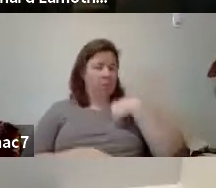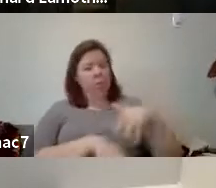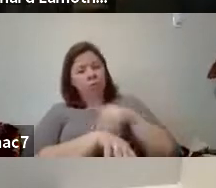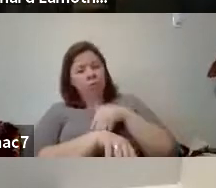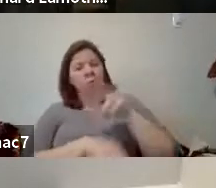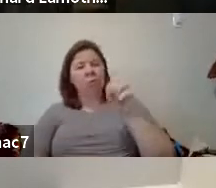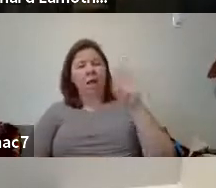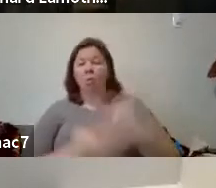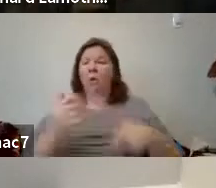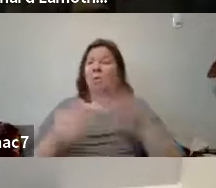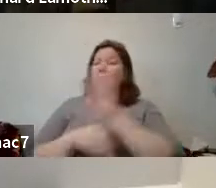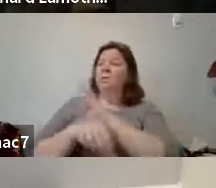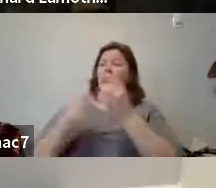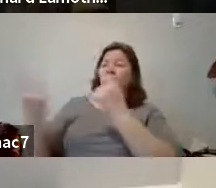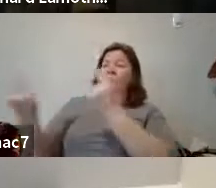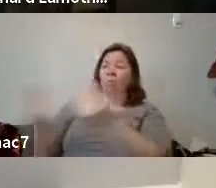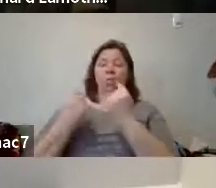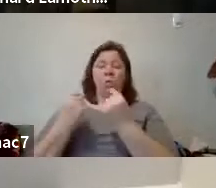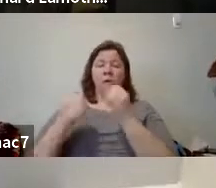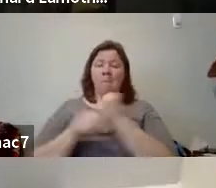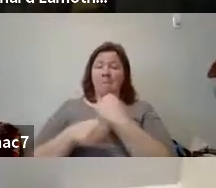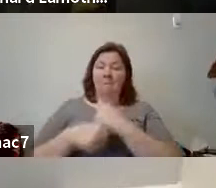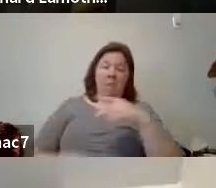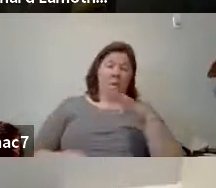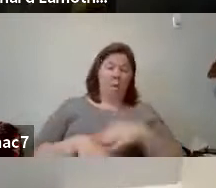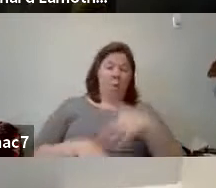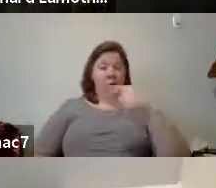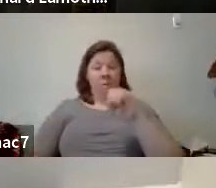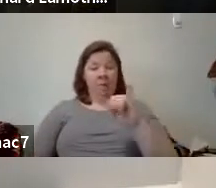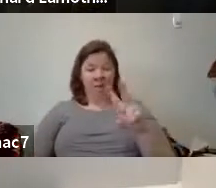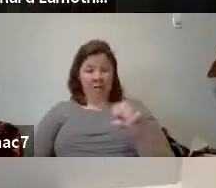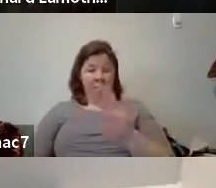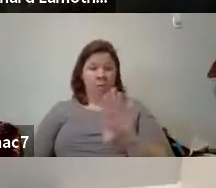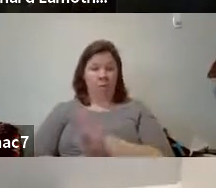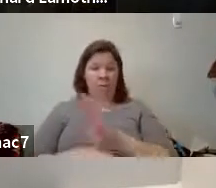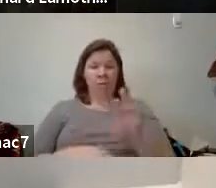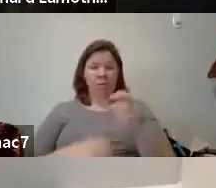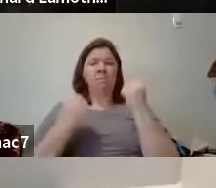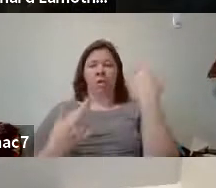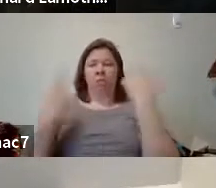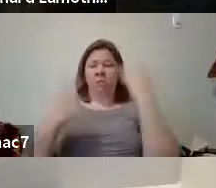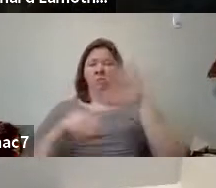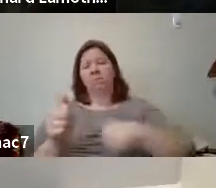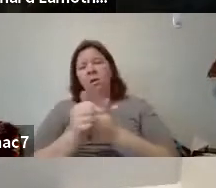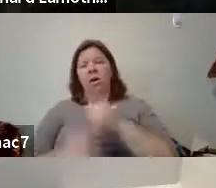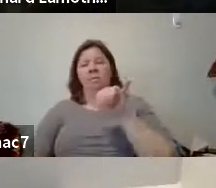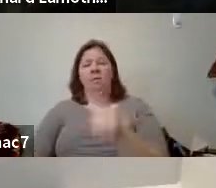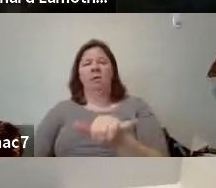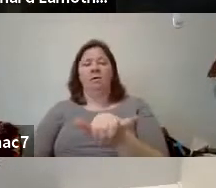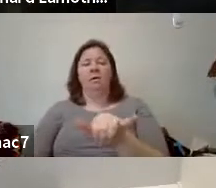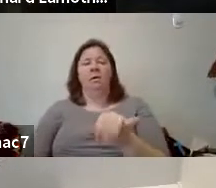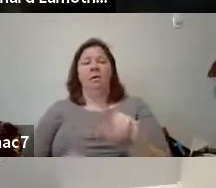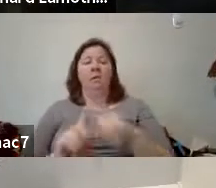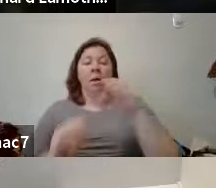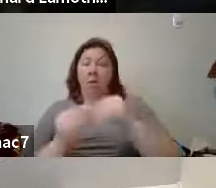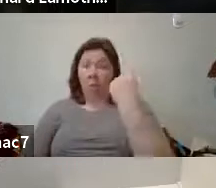business you're doing and you make ONPASSIVE your business. And there's a lot of good reasons for that. Now, the number one